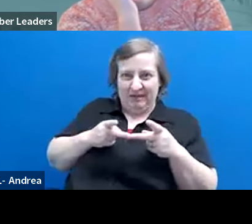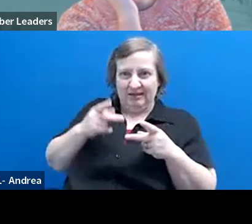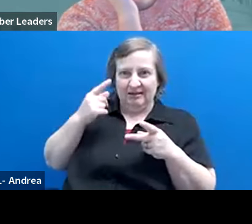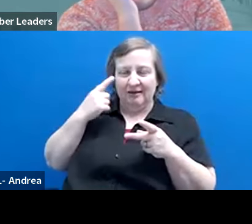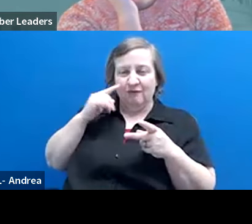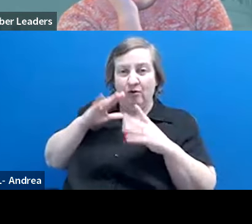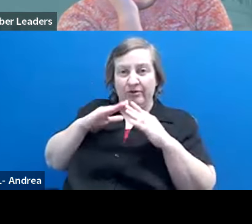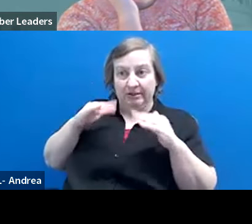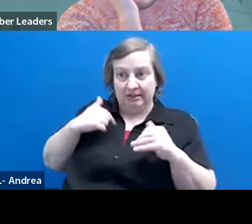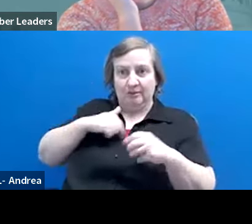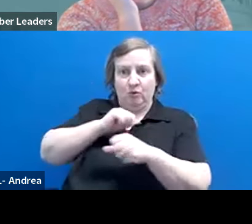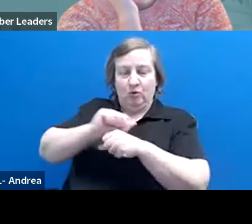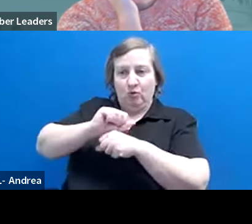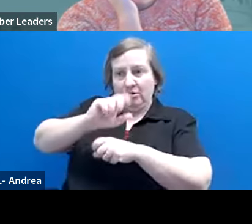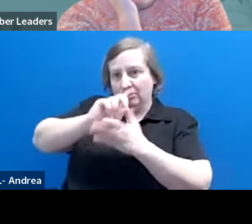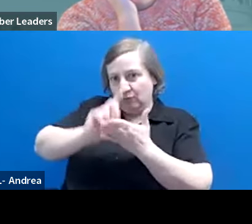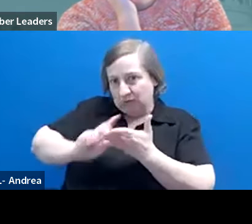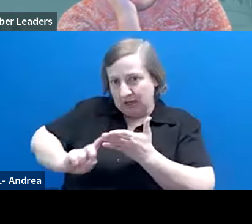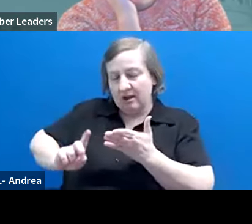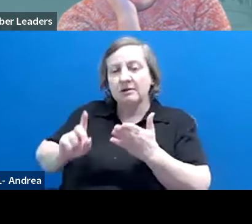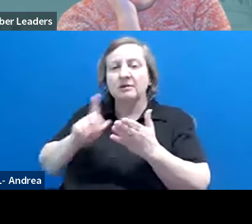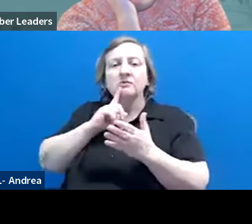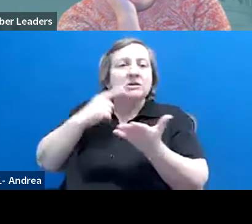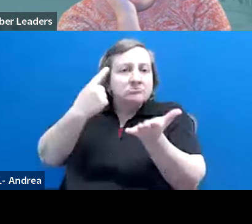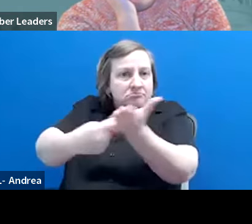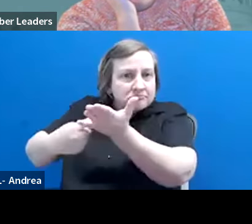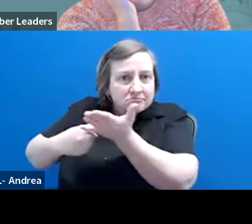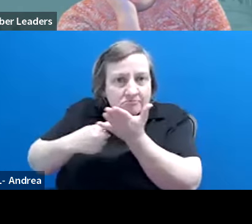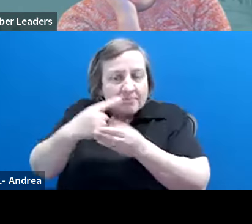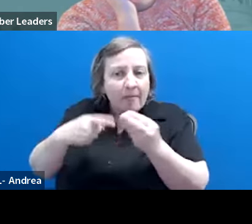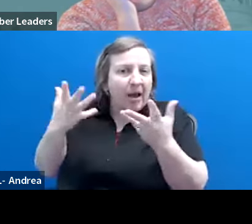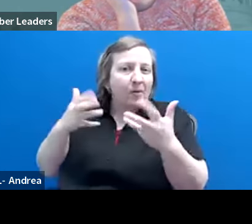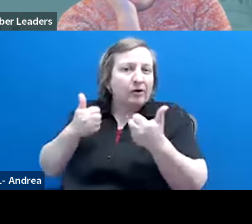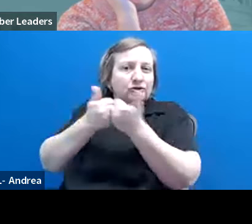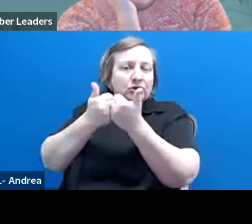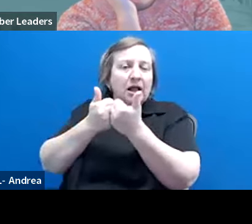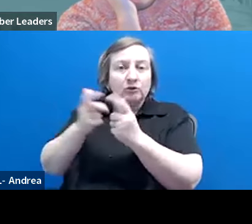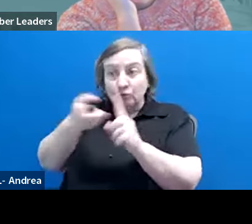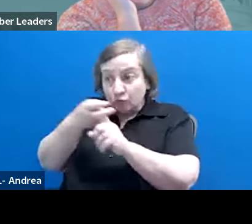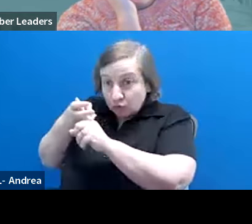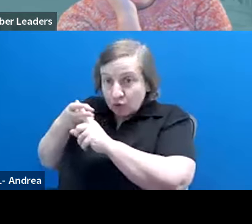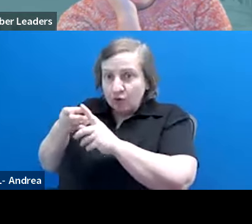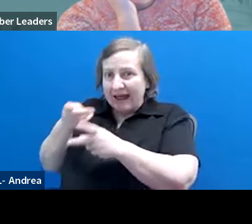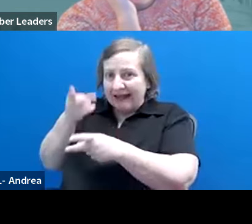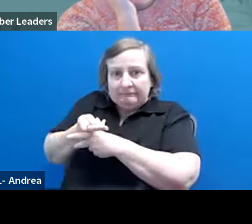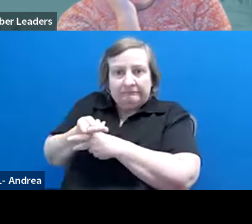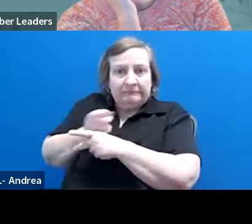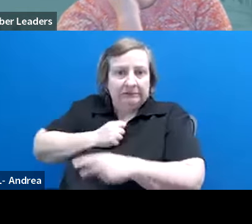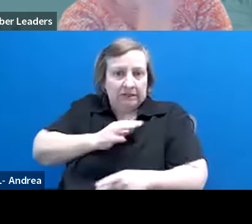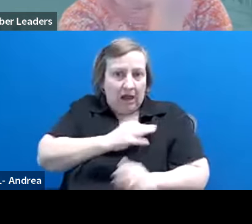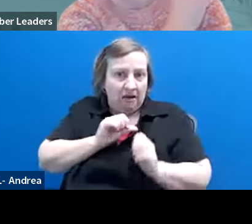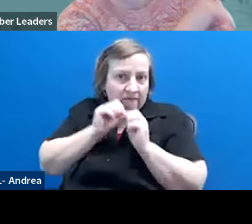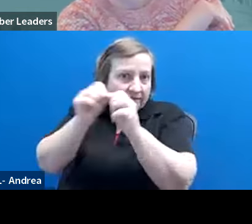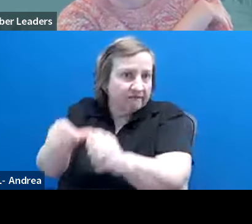system we're working on designing, they're really talking about the challenges to recruit and retain staff. And I